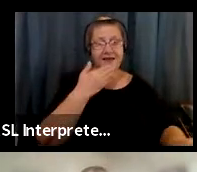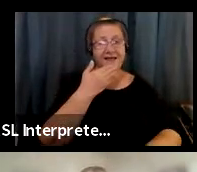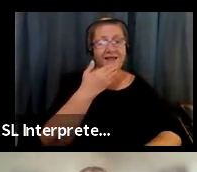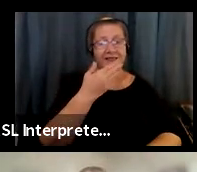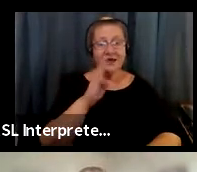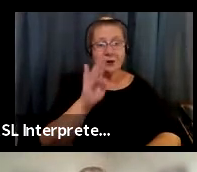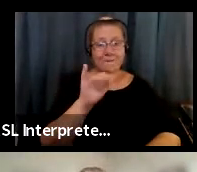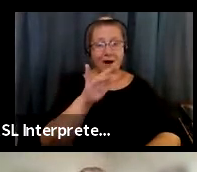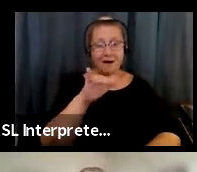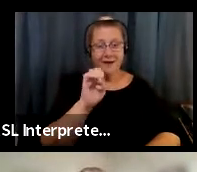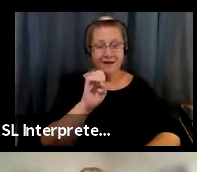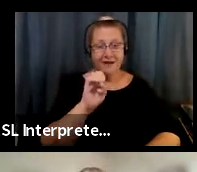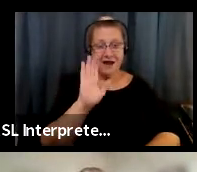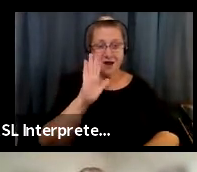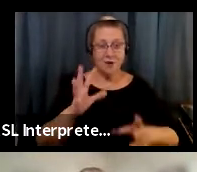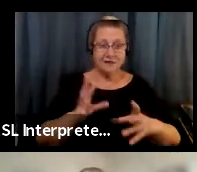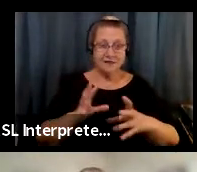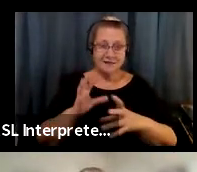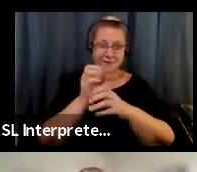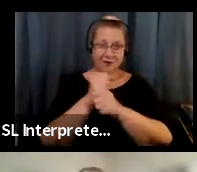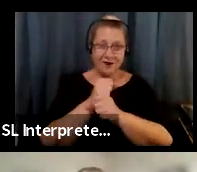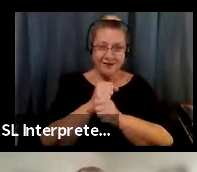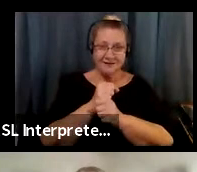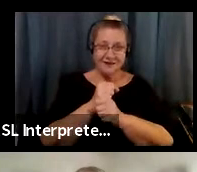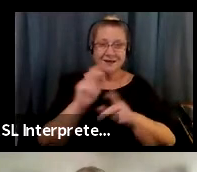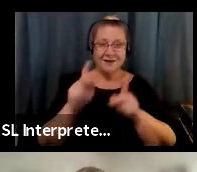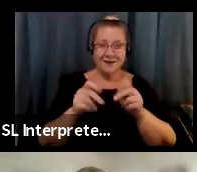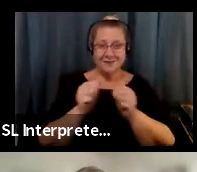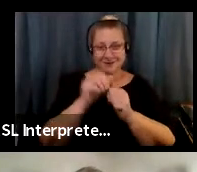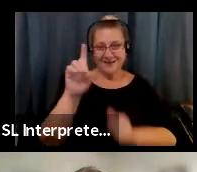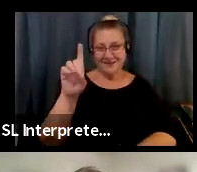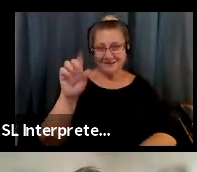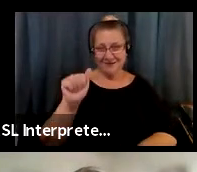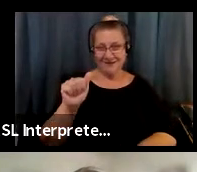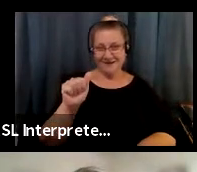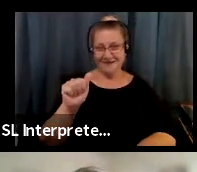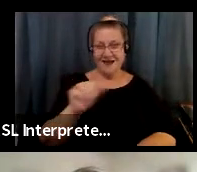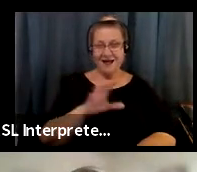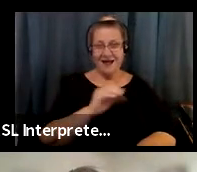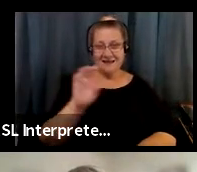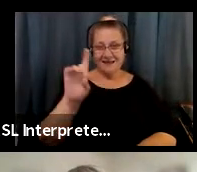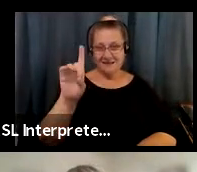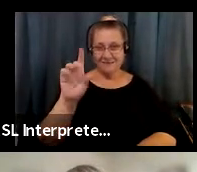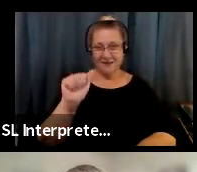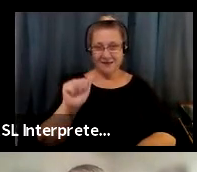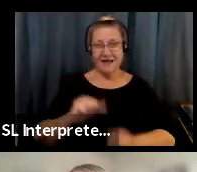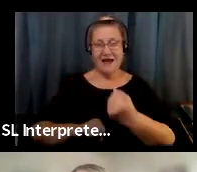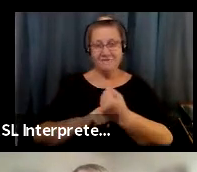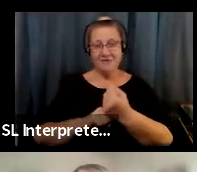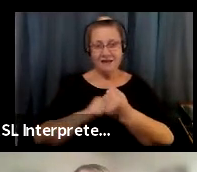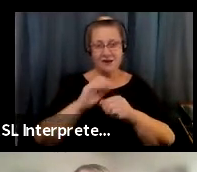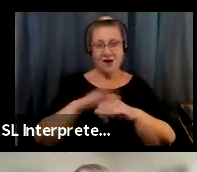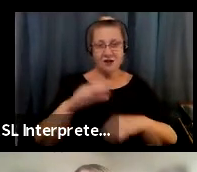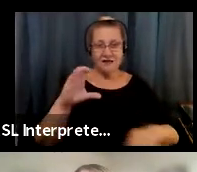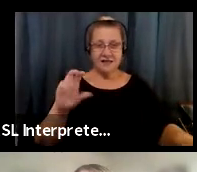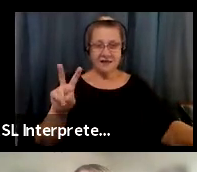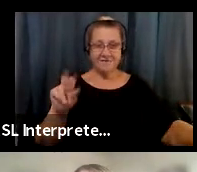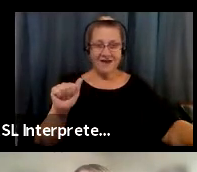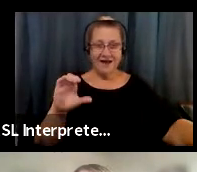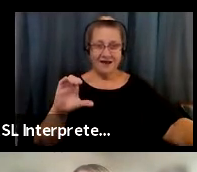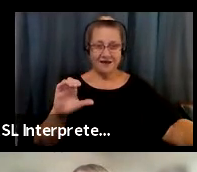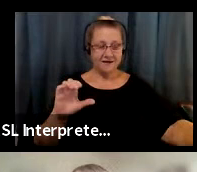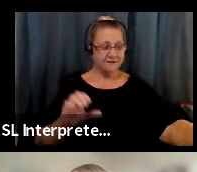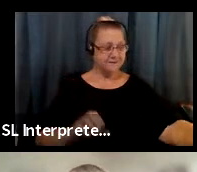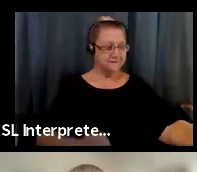will do my best to summarize the reflections of people with disabilities and disability advocates on the CVAC. I've organized according to